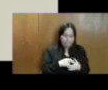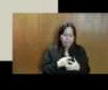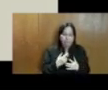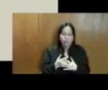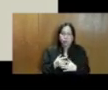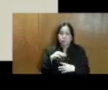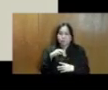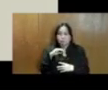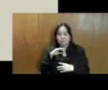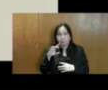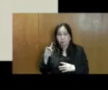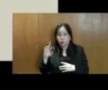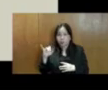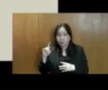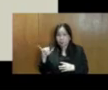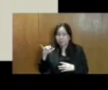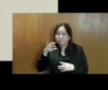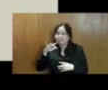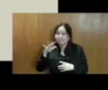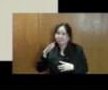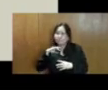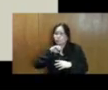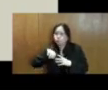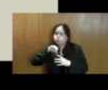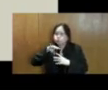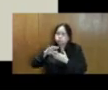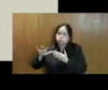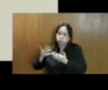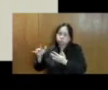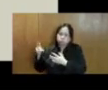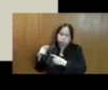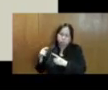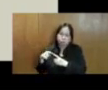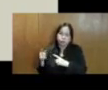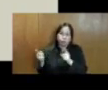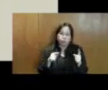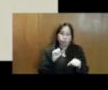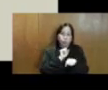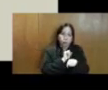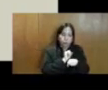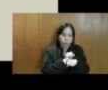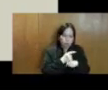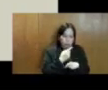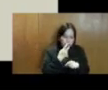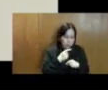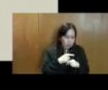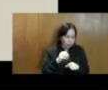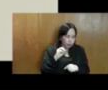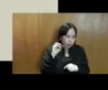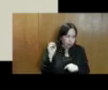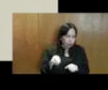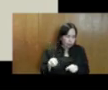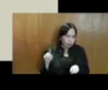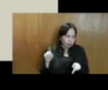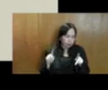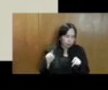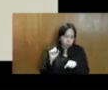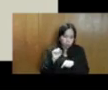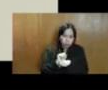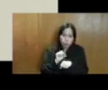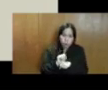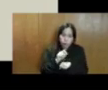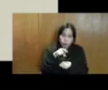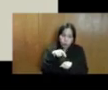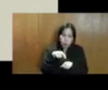rate. So this is saying right now, number one, we're seeing a big increase in the percent of workers that leave dirty